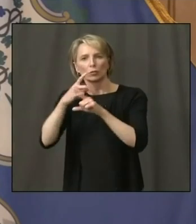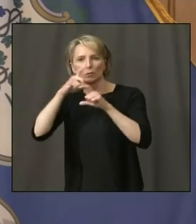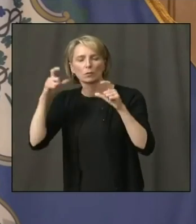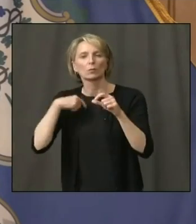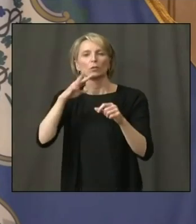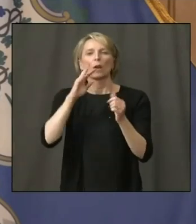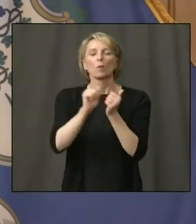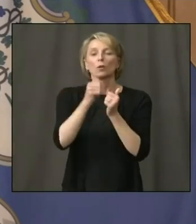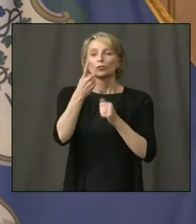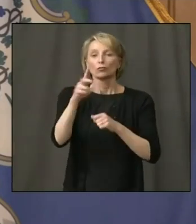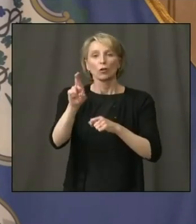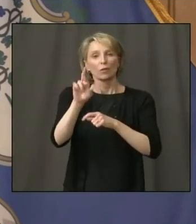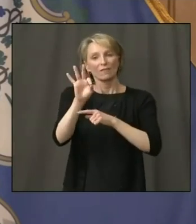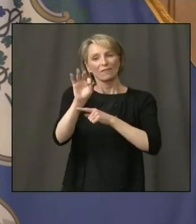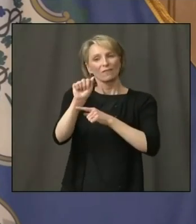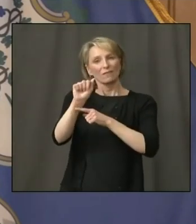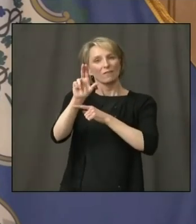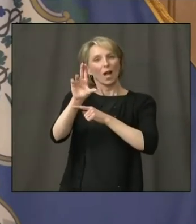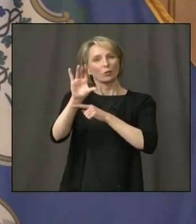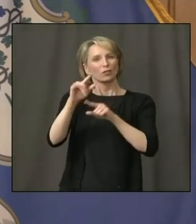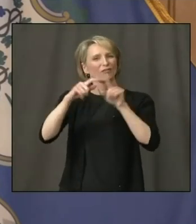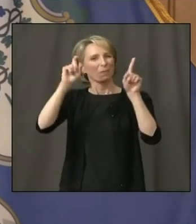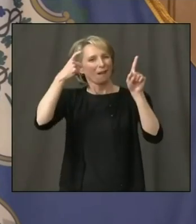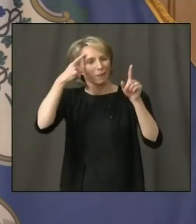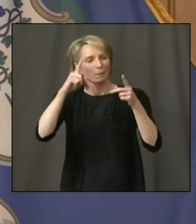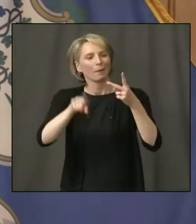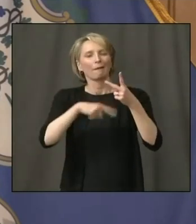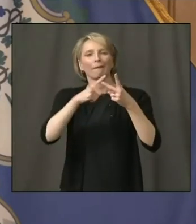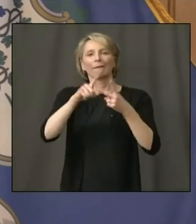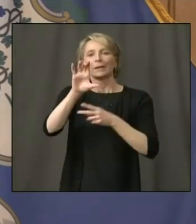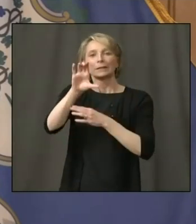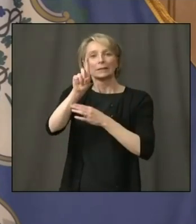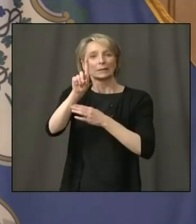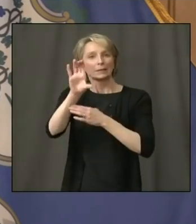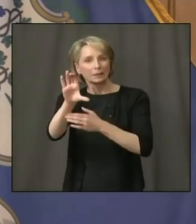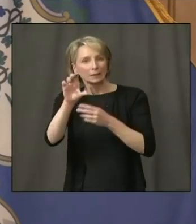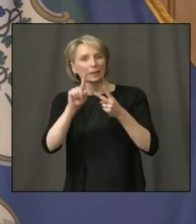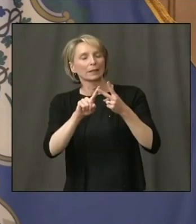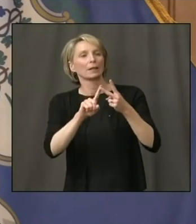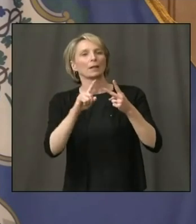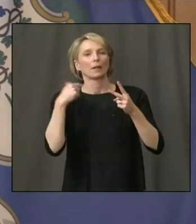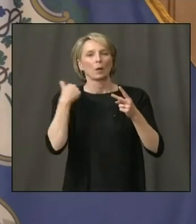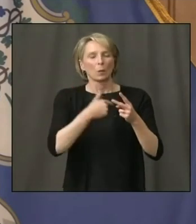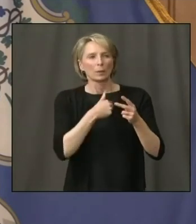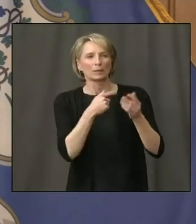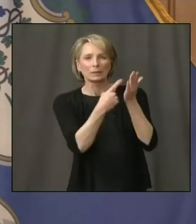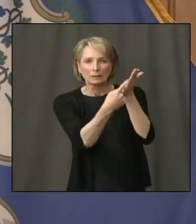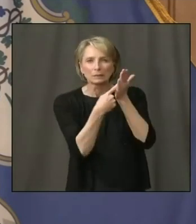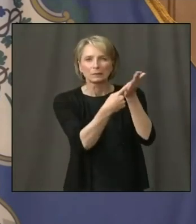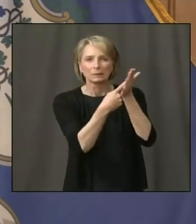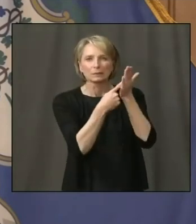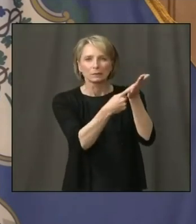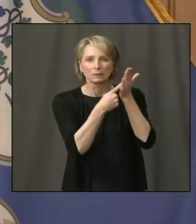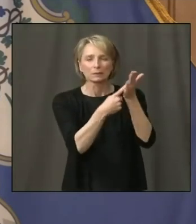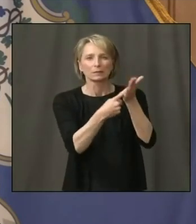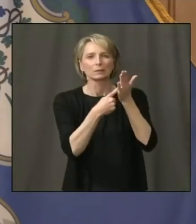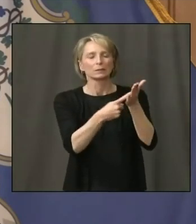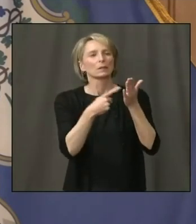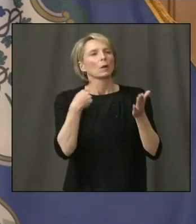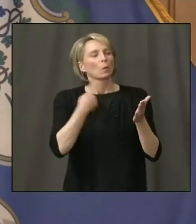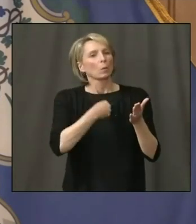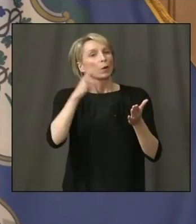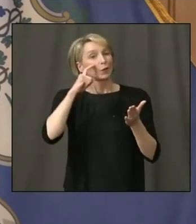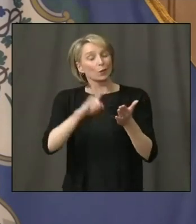talking to our fellow governors, the best way that we can slow this spread of the virus, and you saw from our numbers, it's continuing